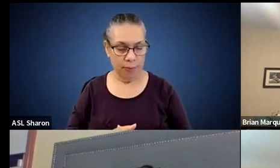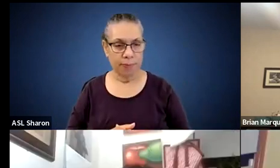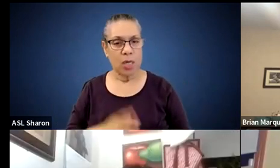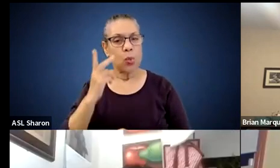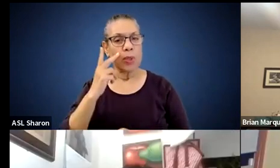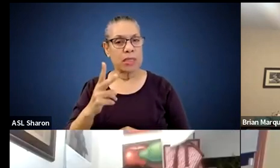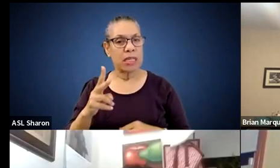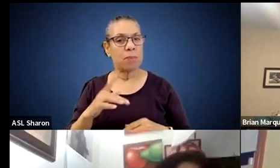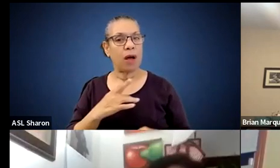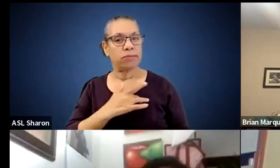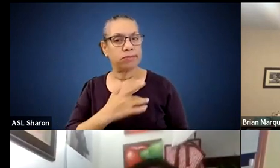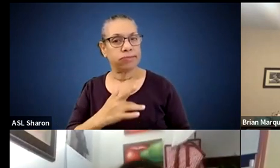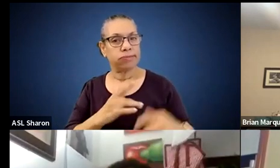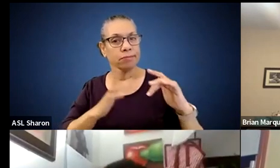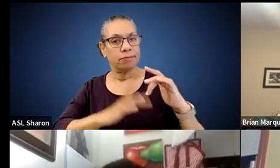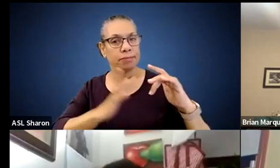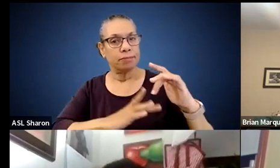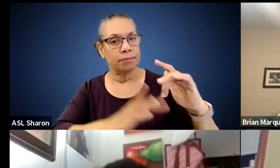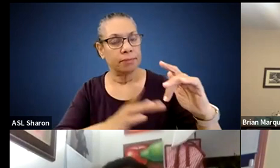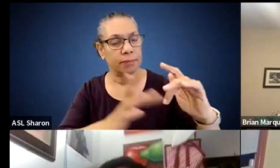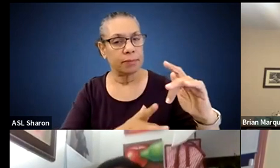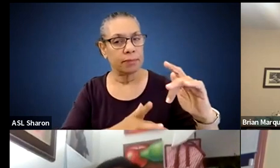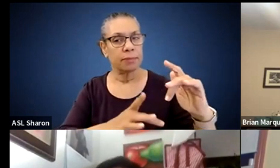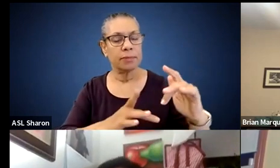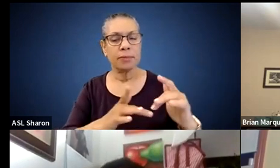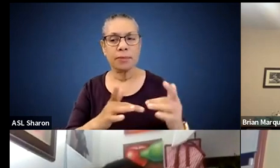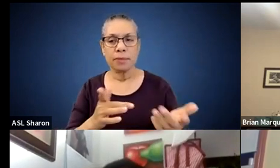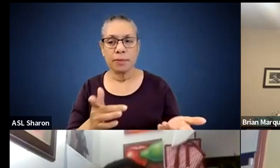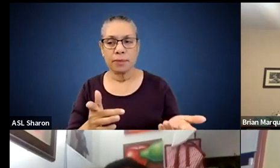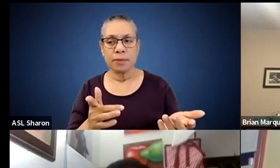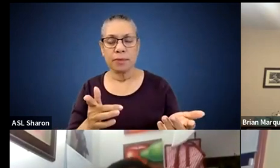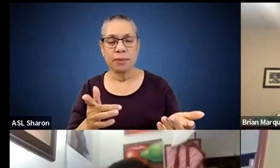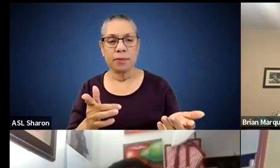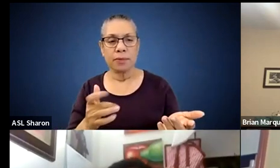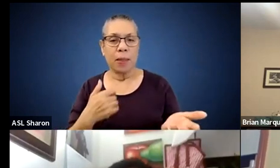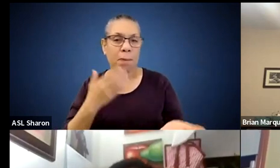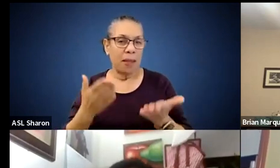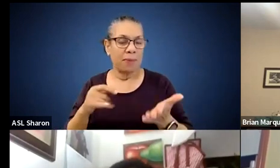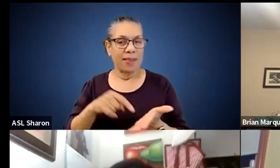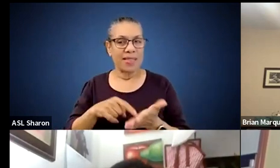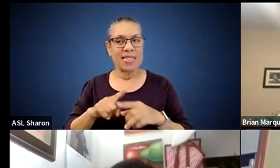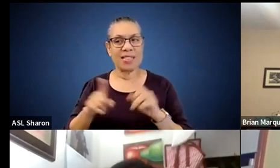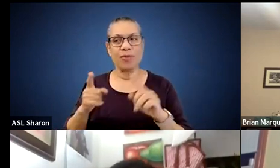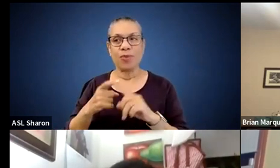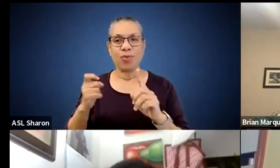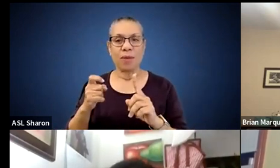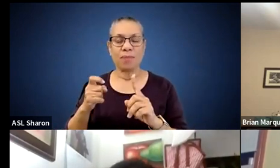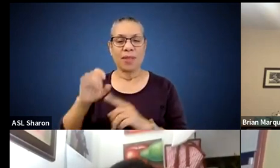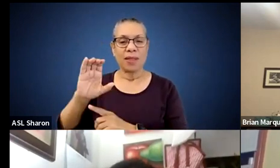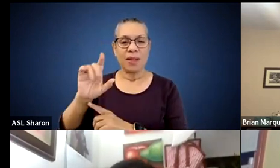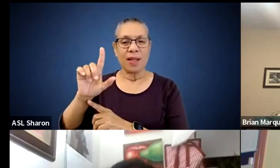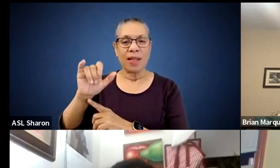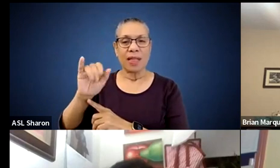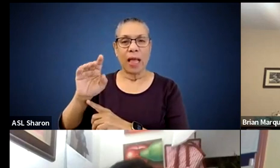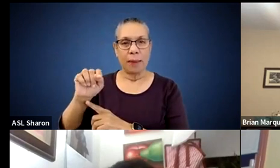absenteeism are we surveying students and maybe this is different than the sort of climate survey I'm looking sort of